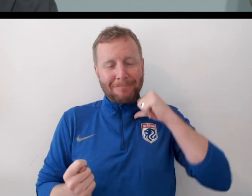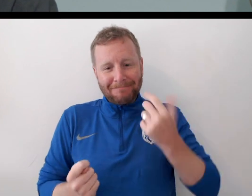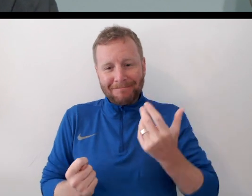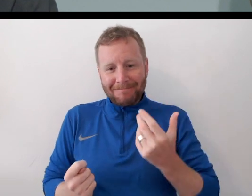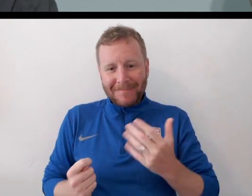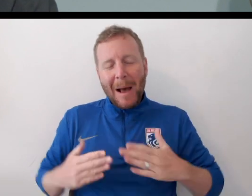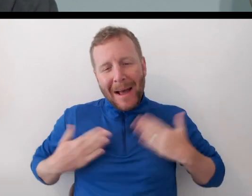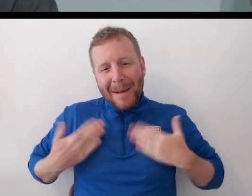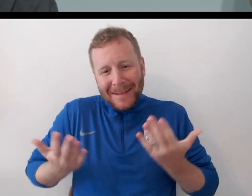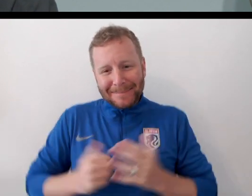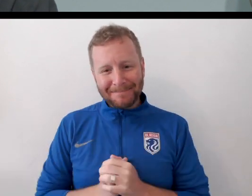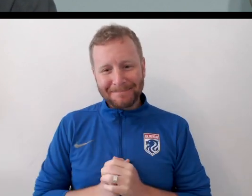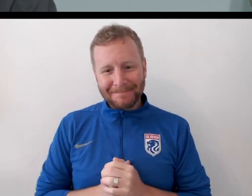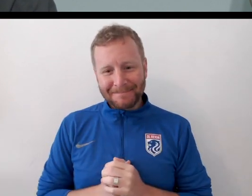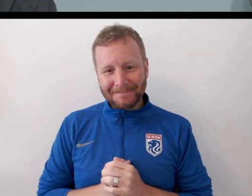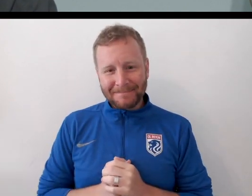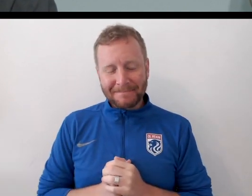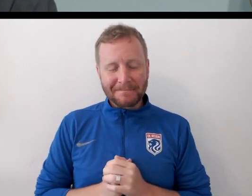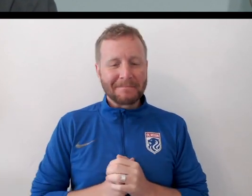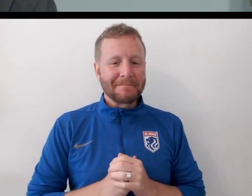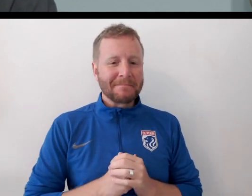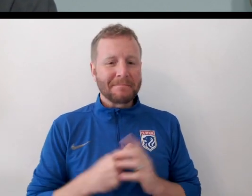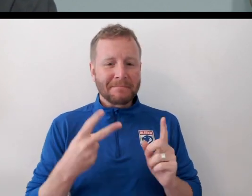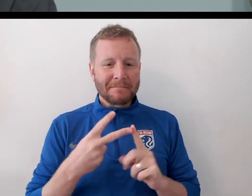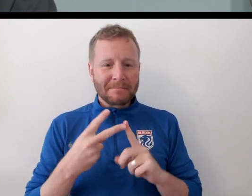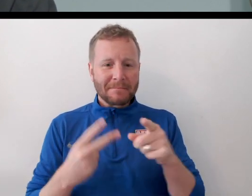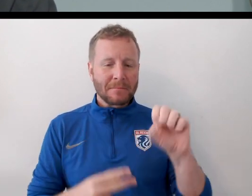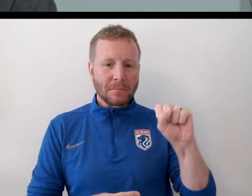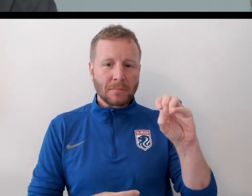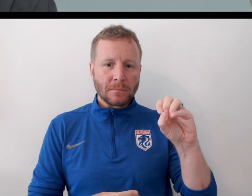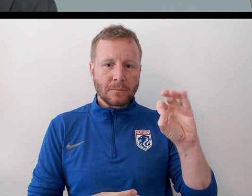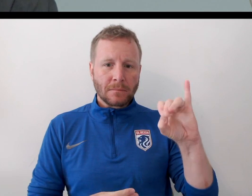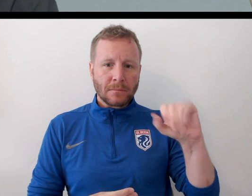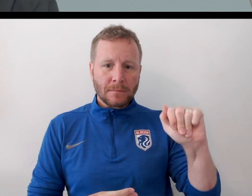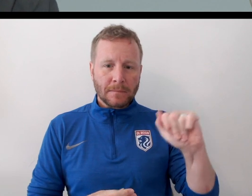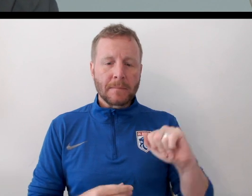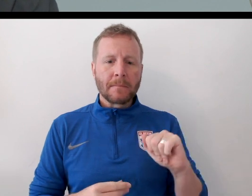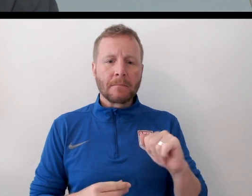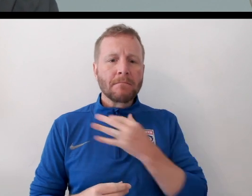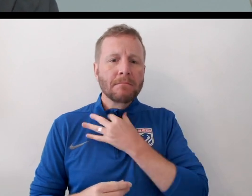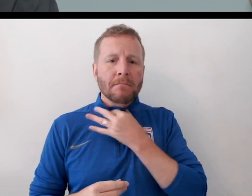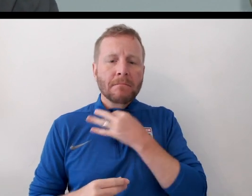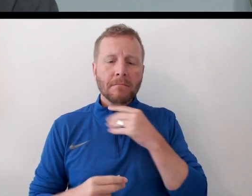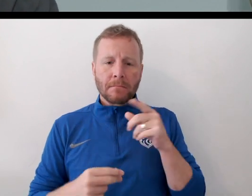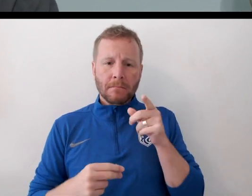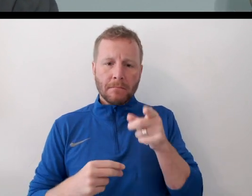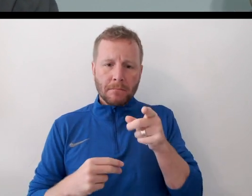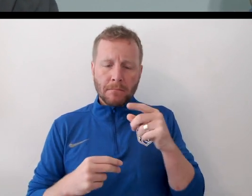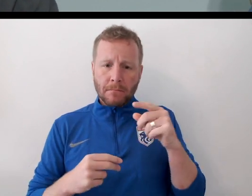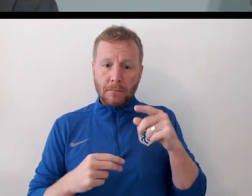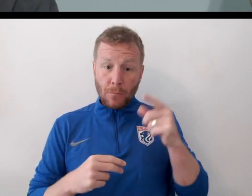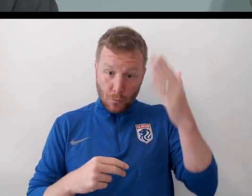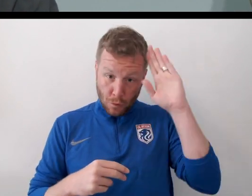yeah. I'm happy. Thank you, Lou. Yeah. And a question for you, Sofia. When the referee awarded the penalty to the